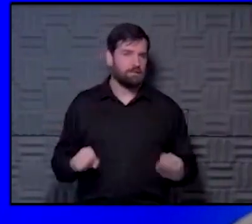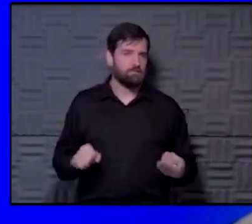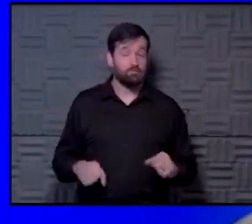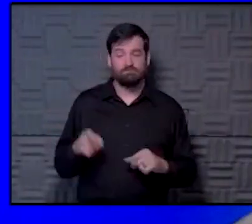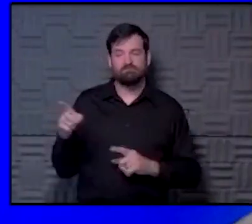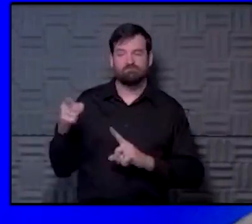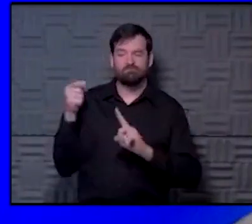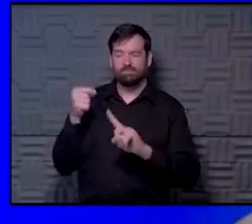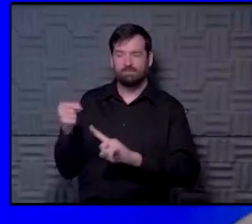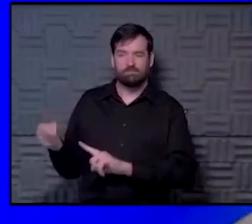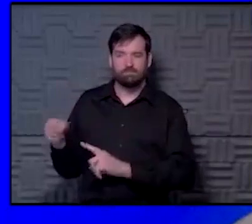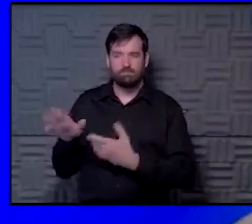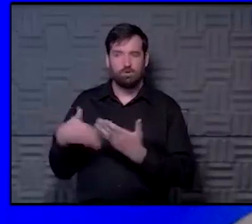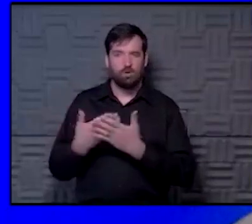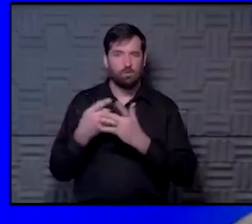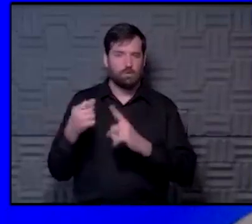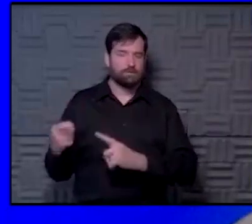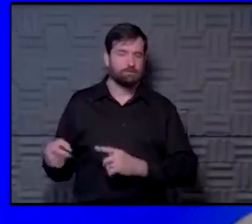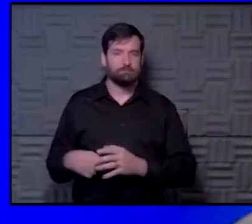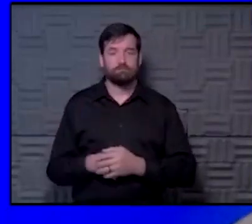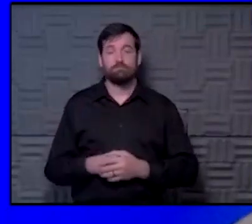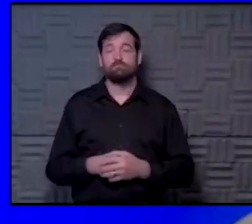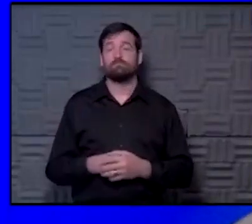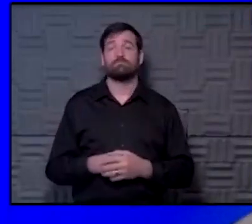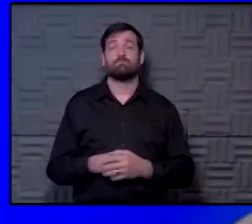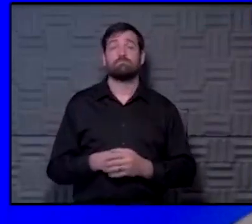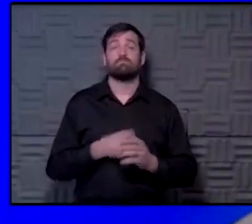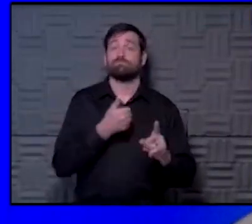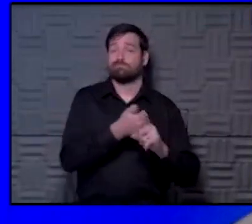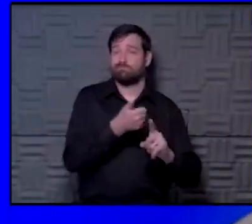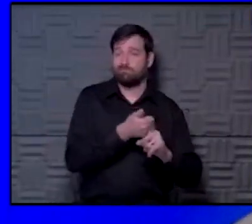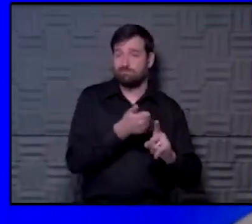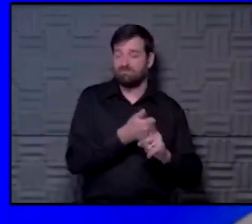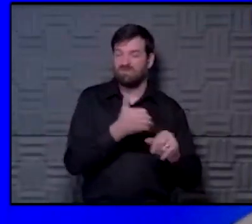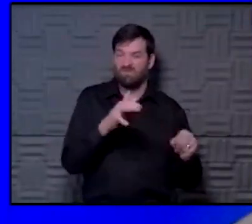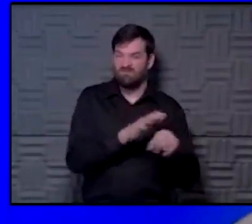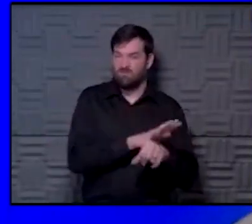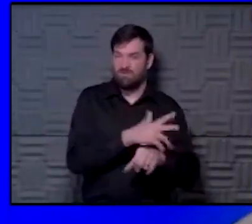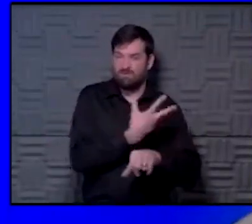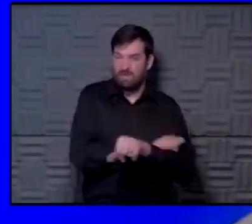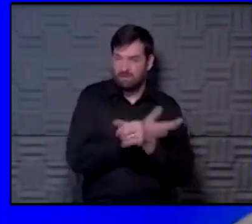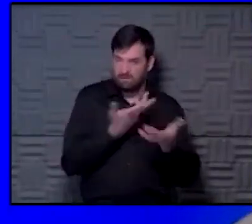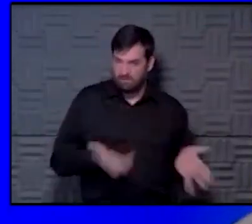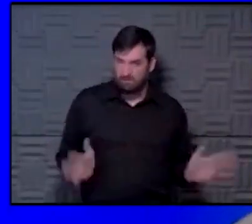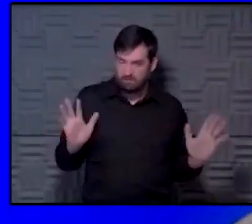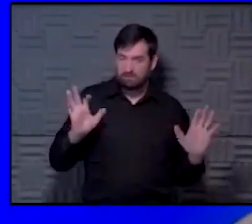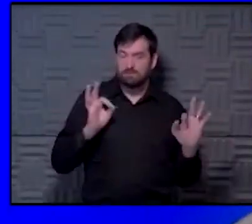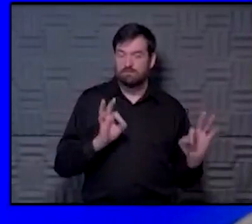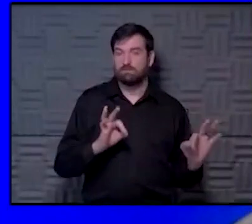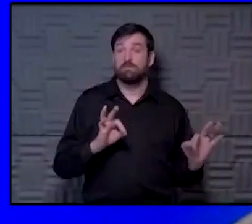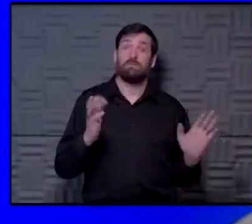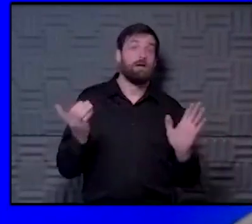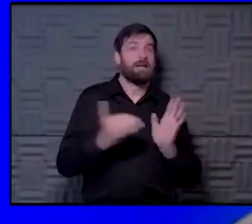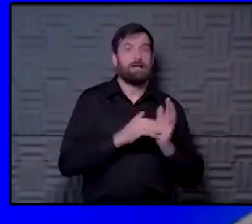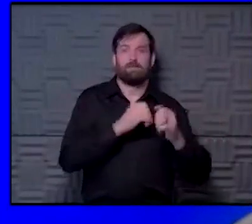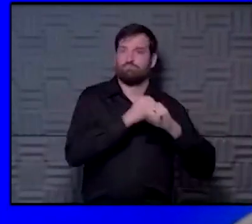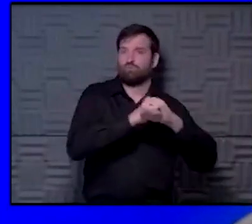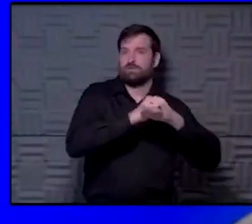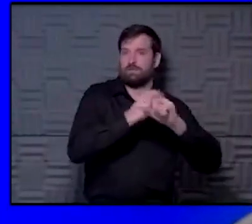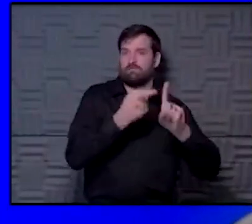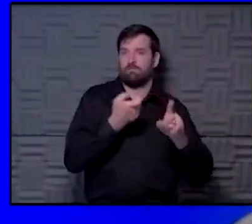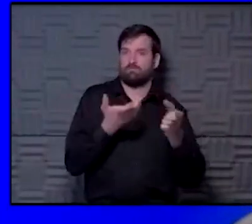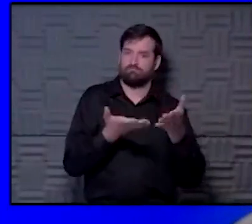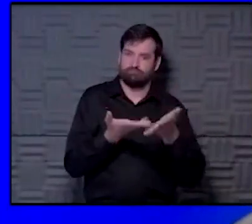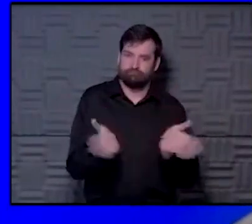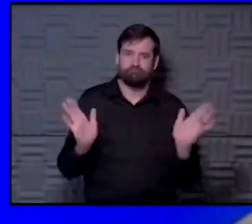kind of hit on all those points. Yeah, individually, you with being fully vaccinated will be, again, protected from that large